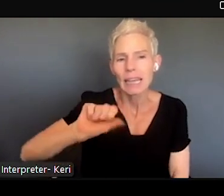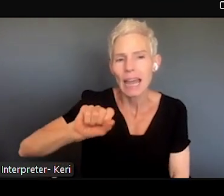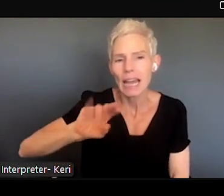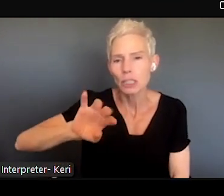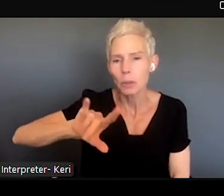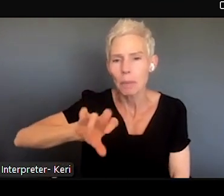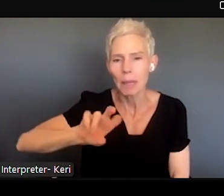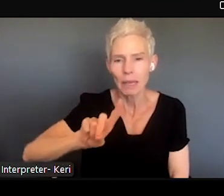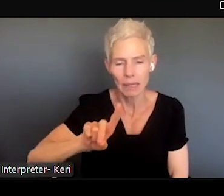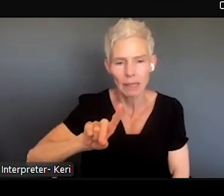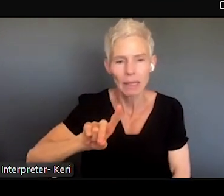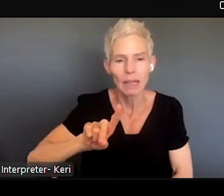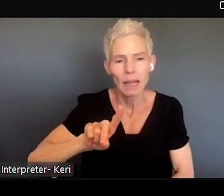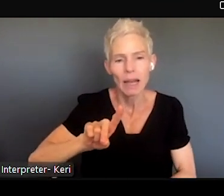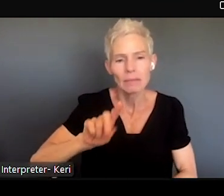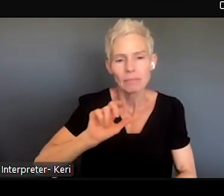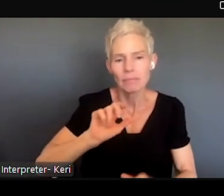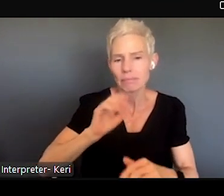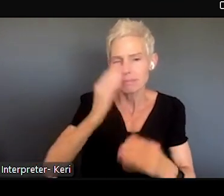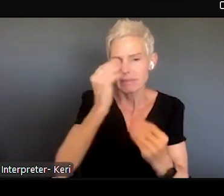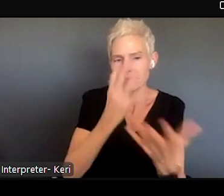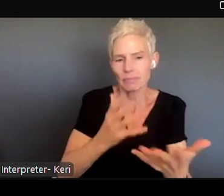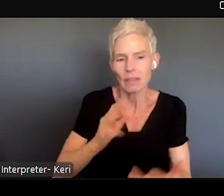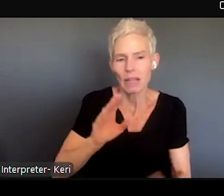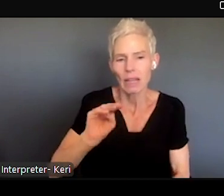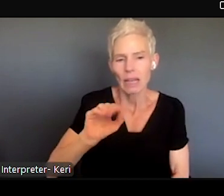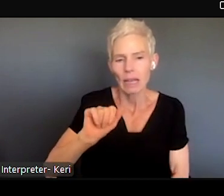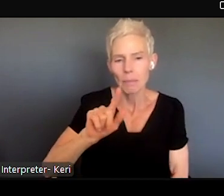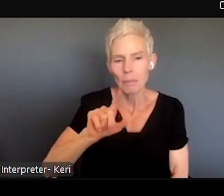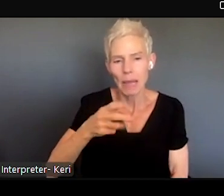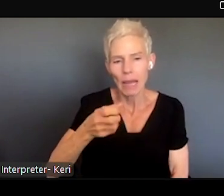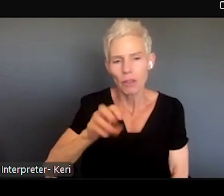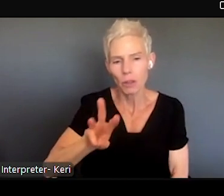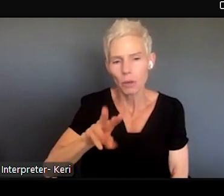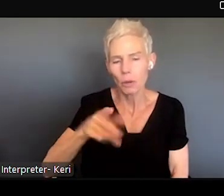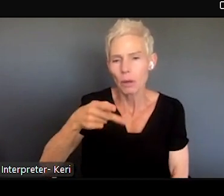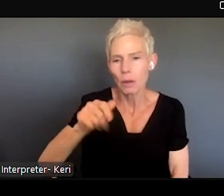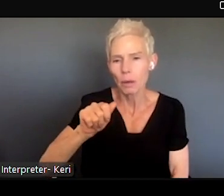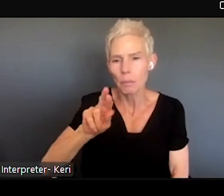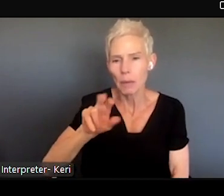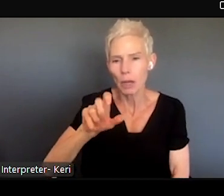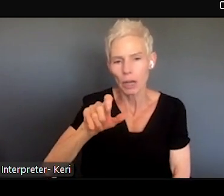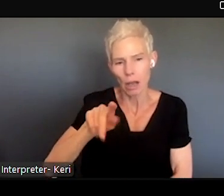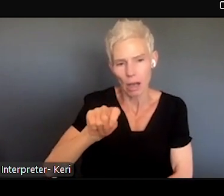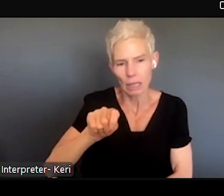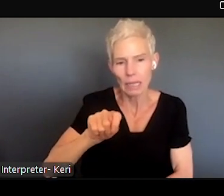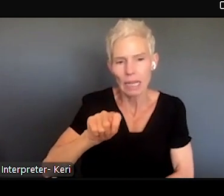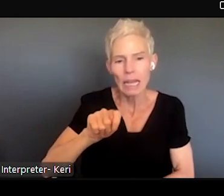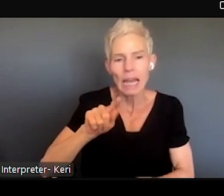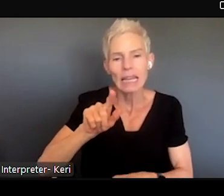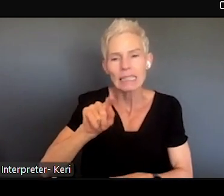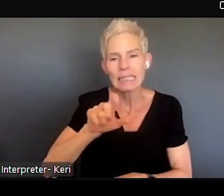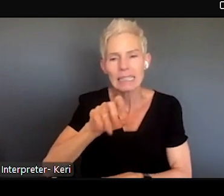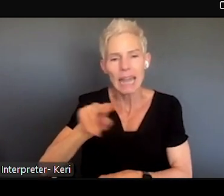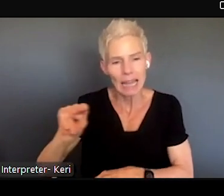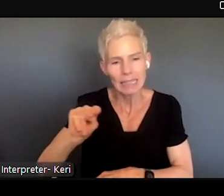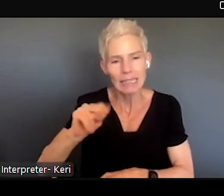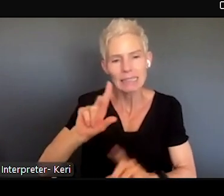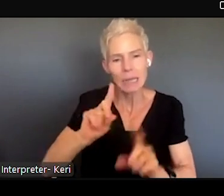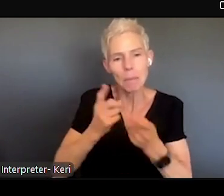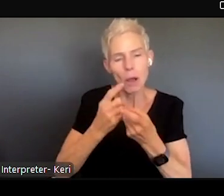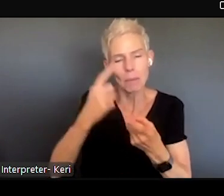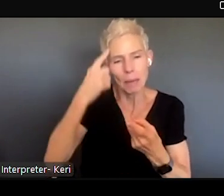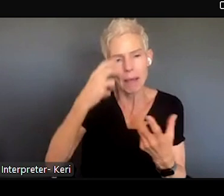We have Matthew Perriott, who is with the Tennessee Department of Mental Health and Substance Abuse Services, and is